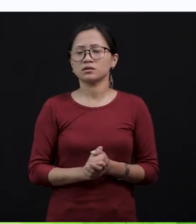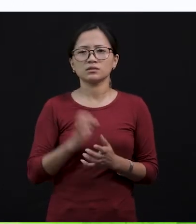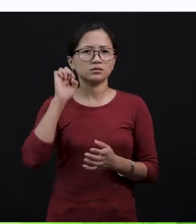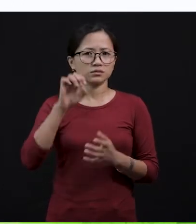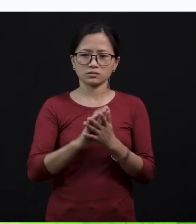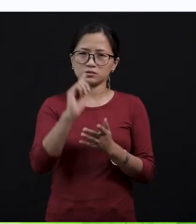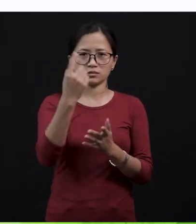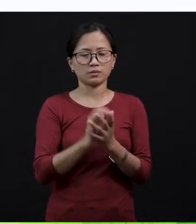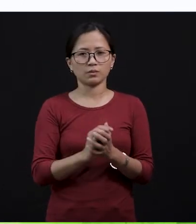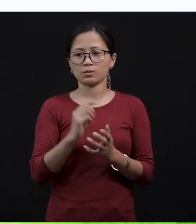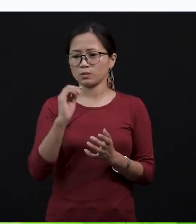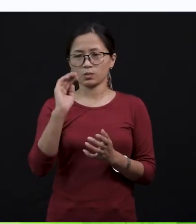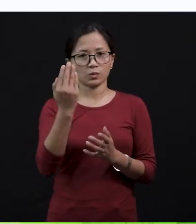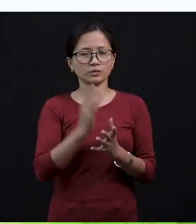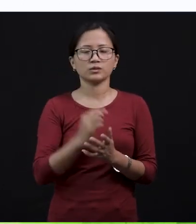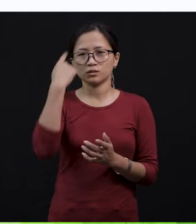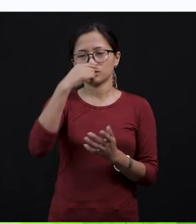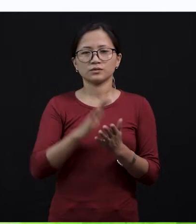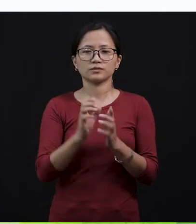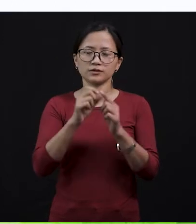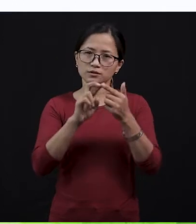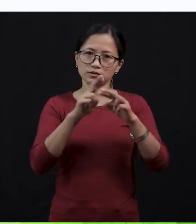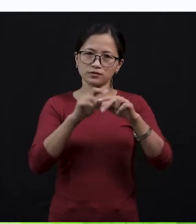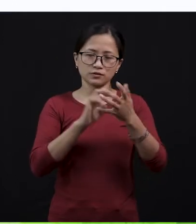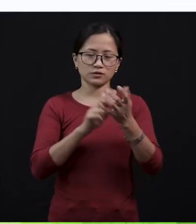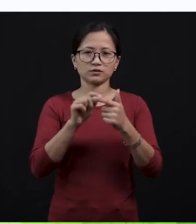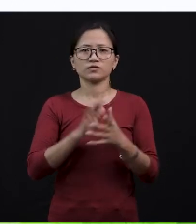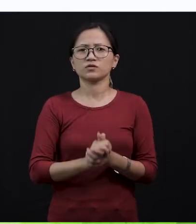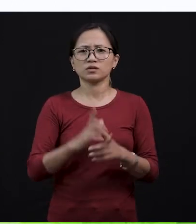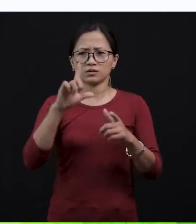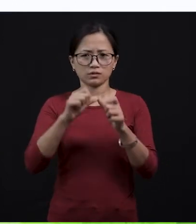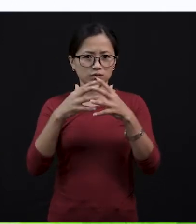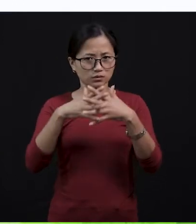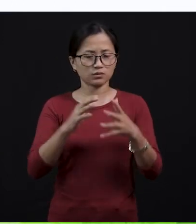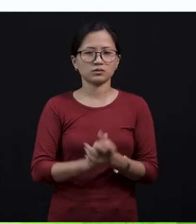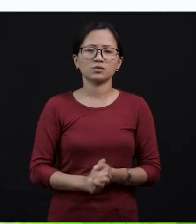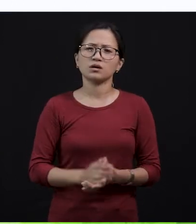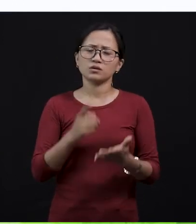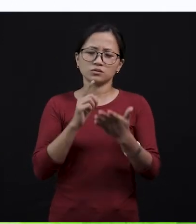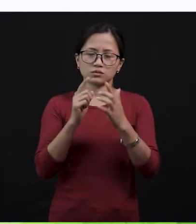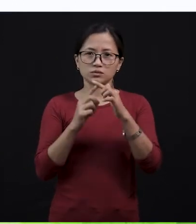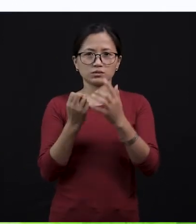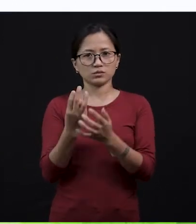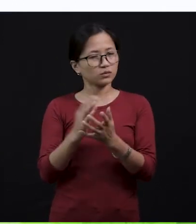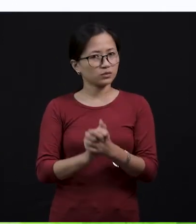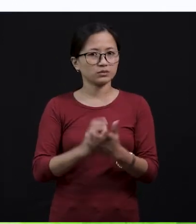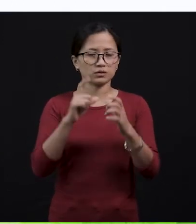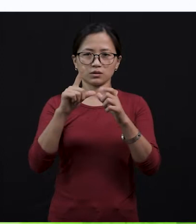also someone who defies the law. In other words, he has total disregard for